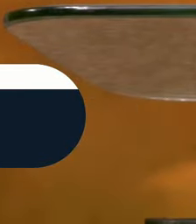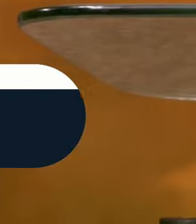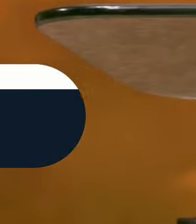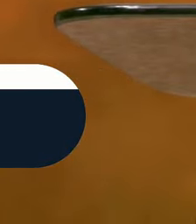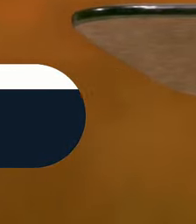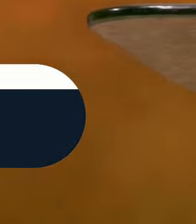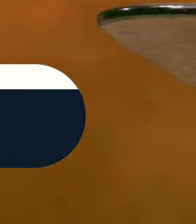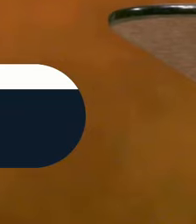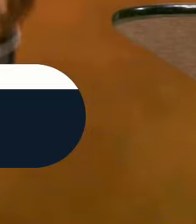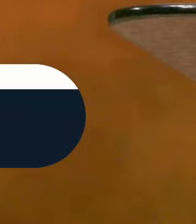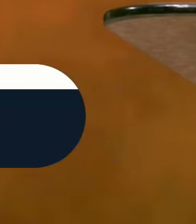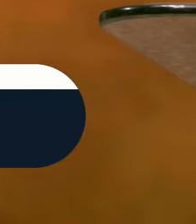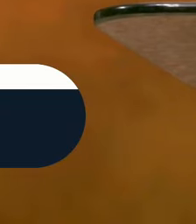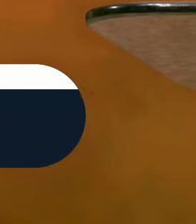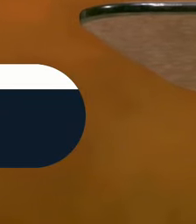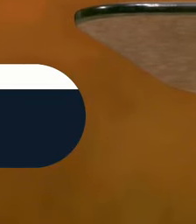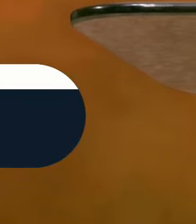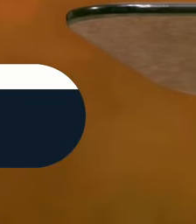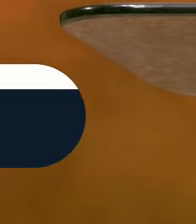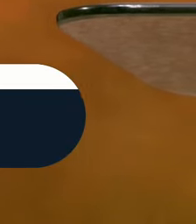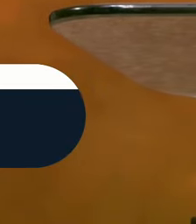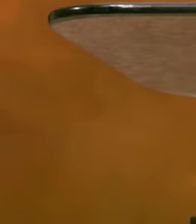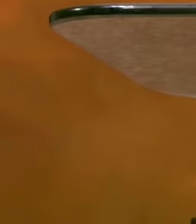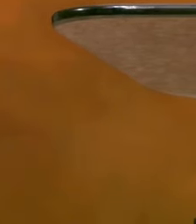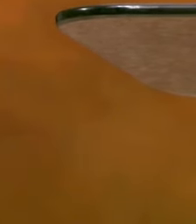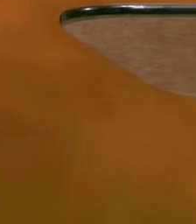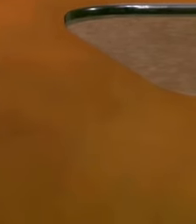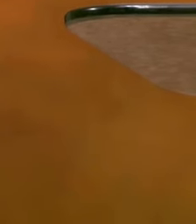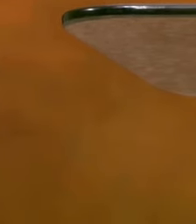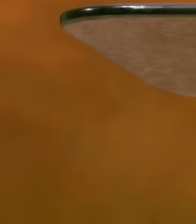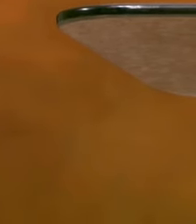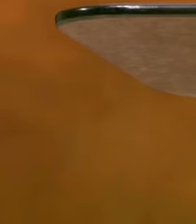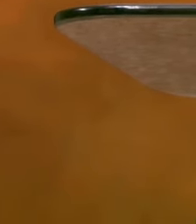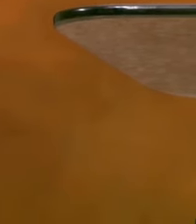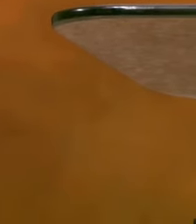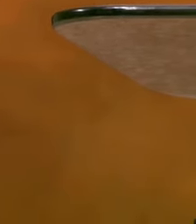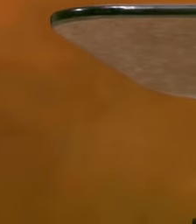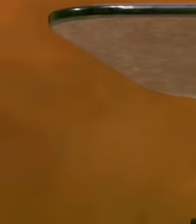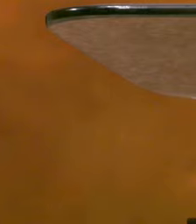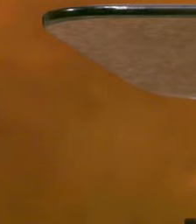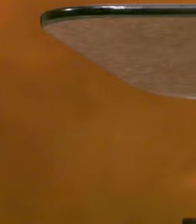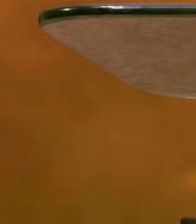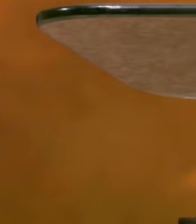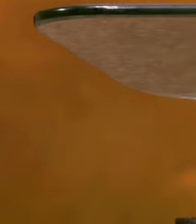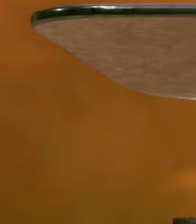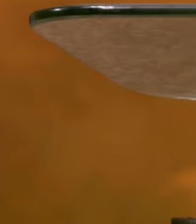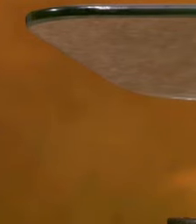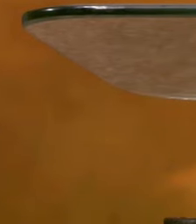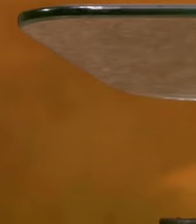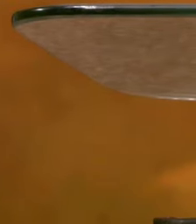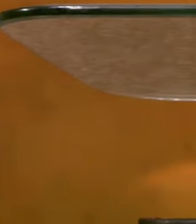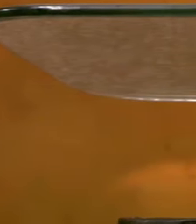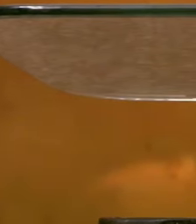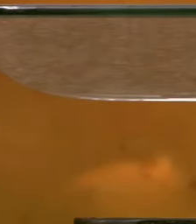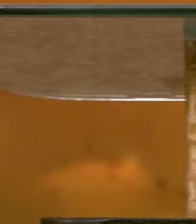between Paul and James, that Paul spoke about faith without works,